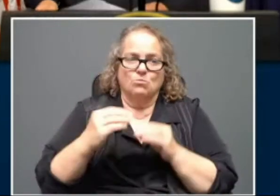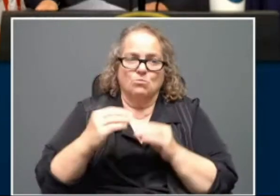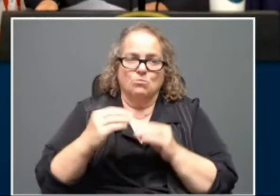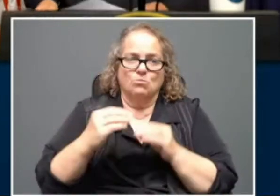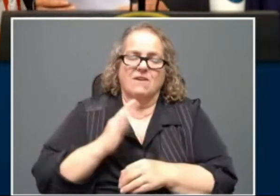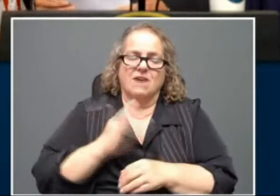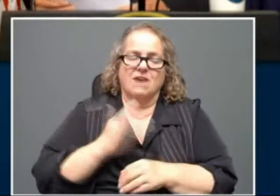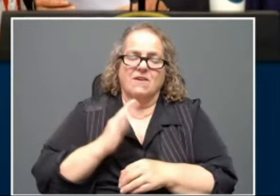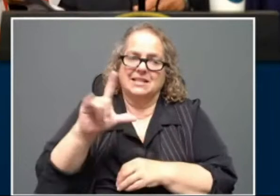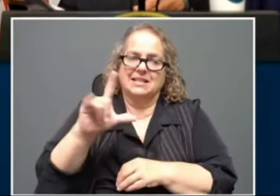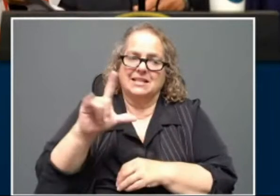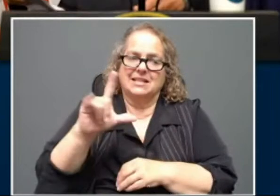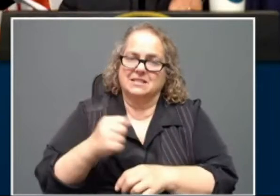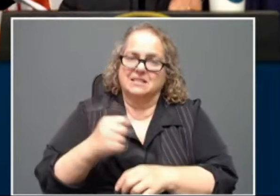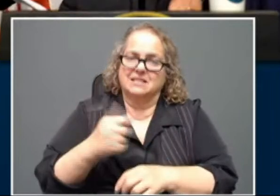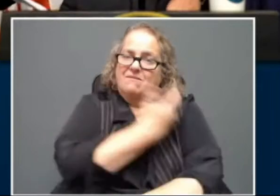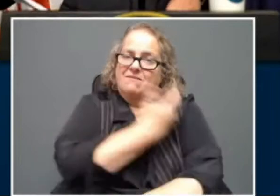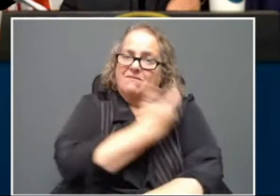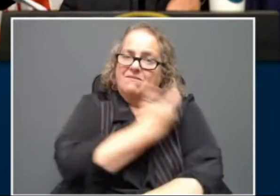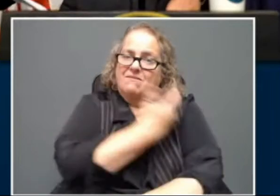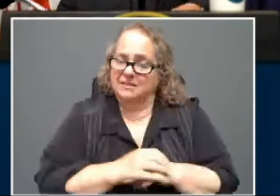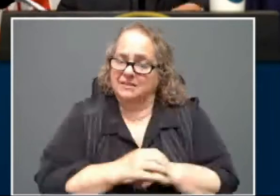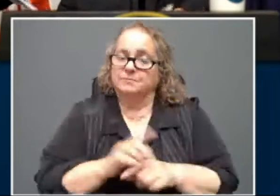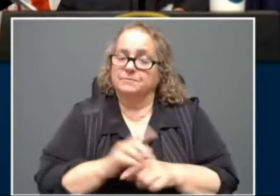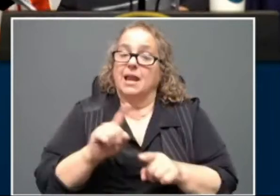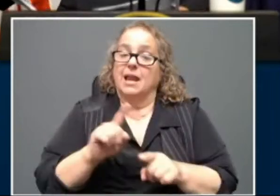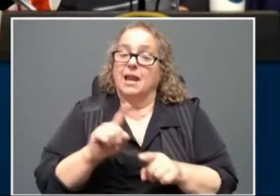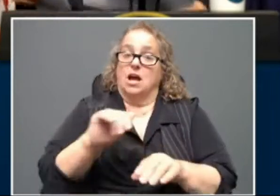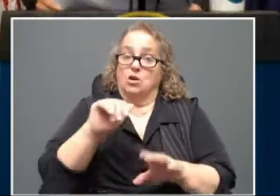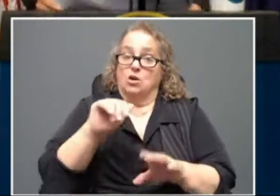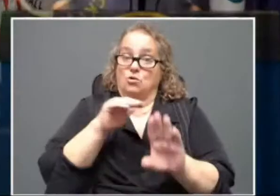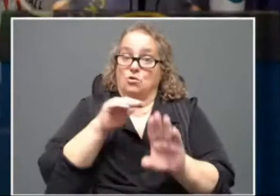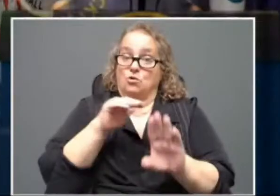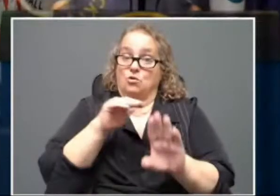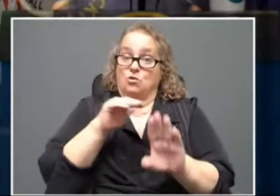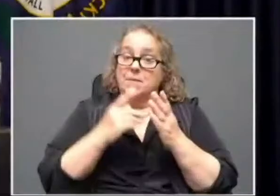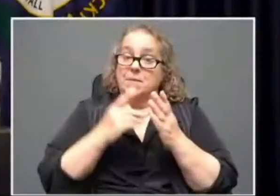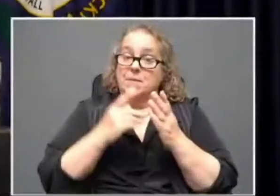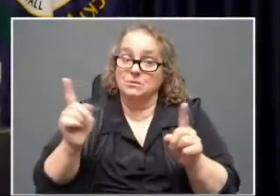vaccinated. As a reminder of some announcements we made,